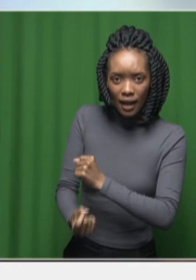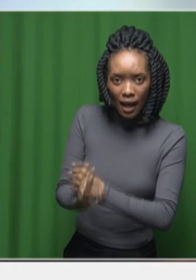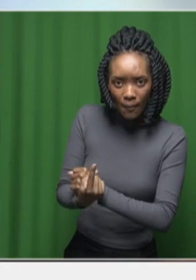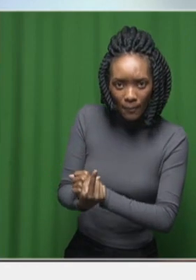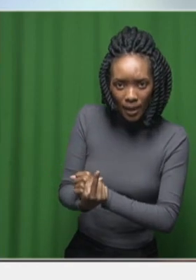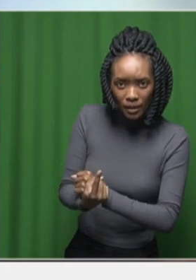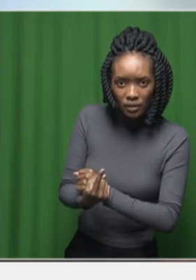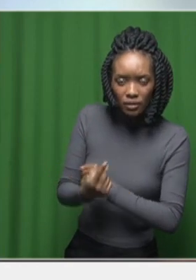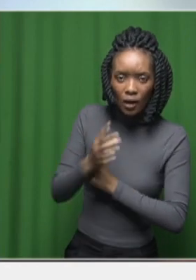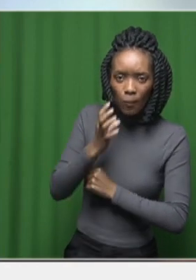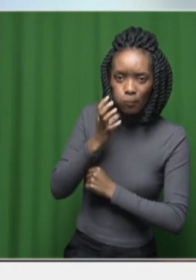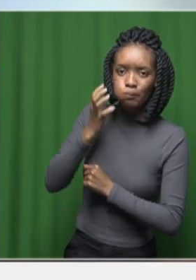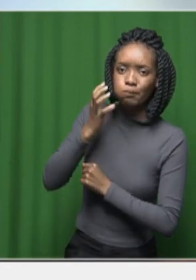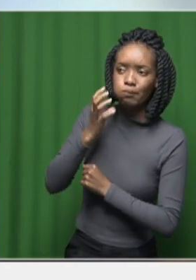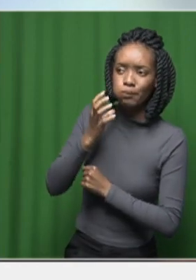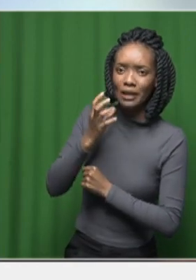happen,